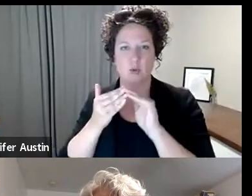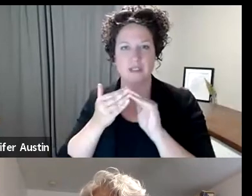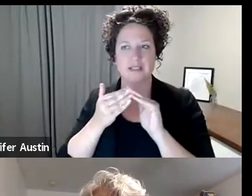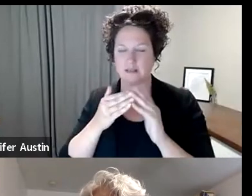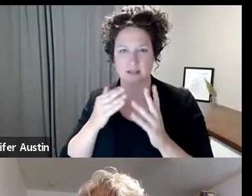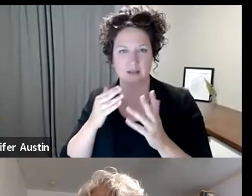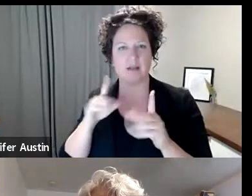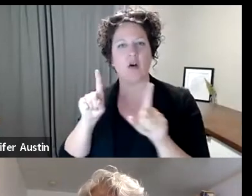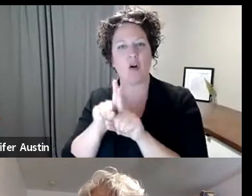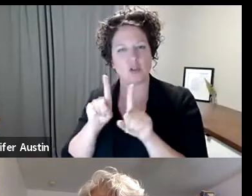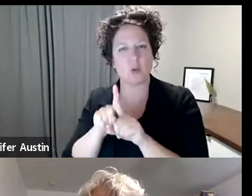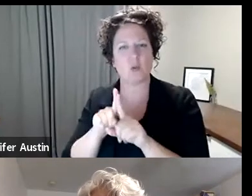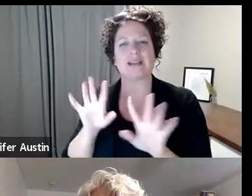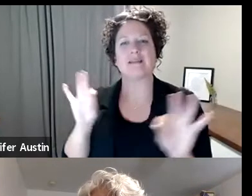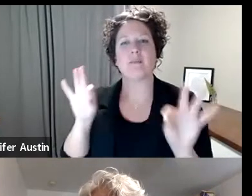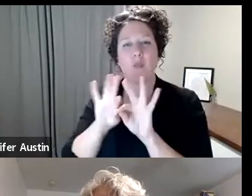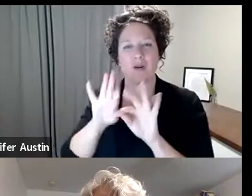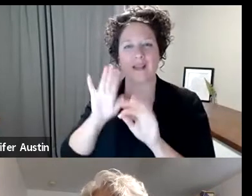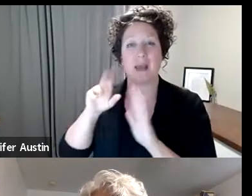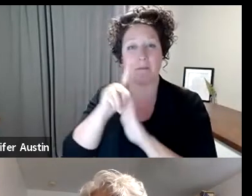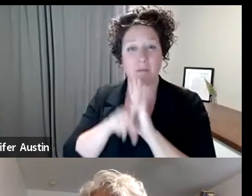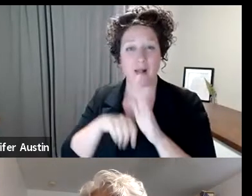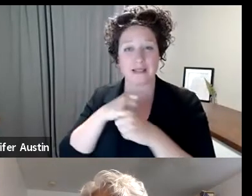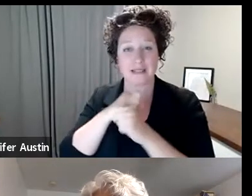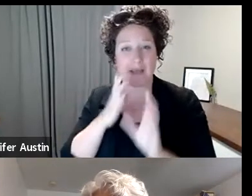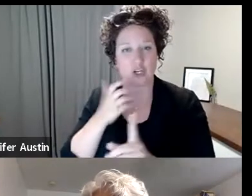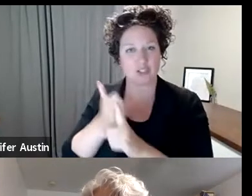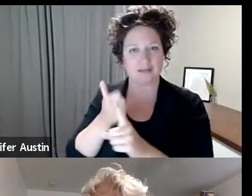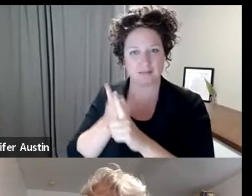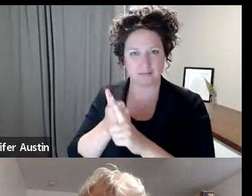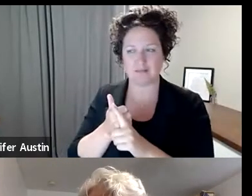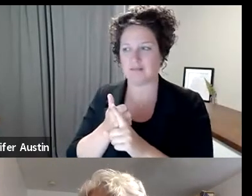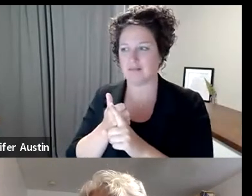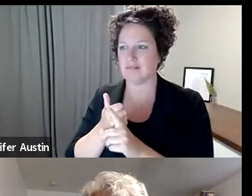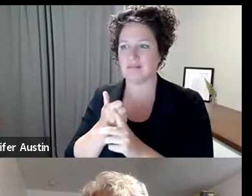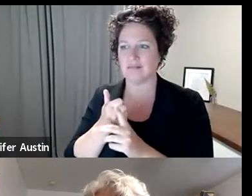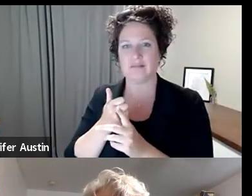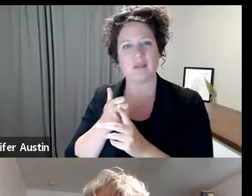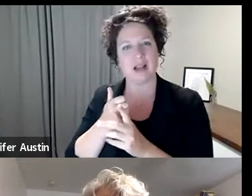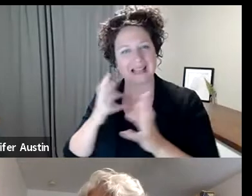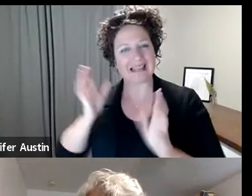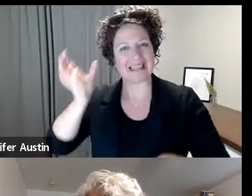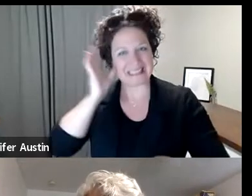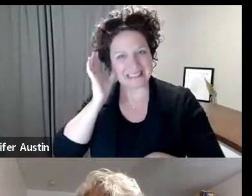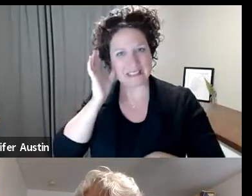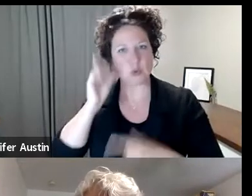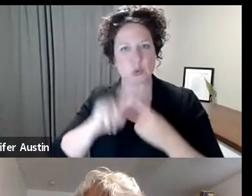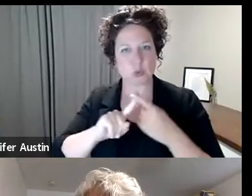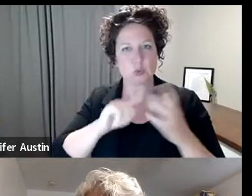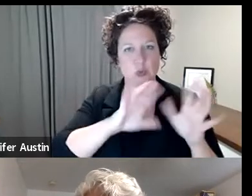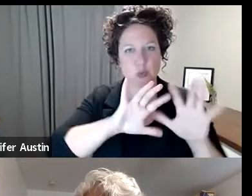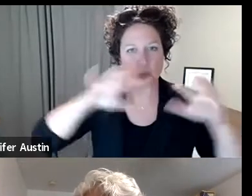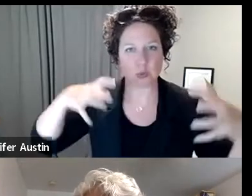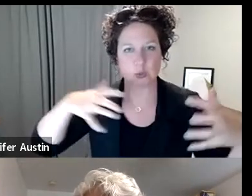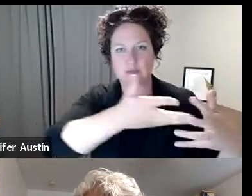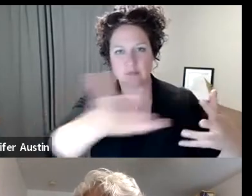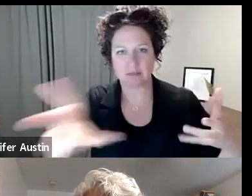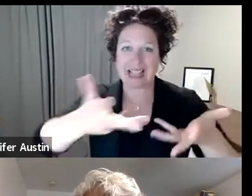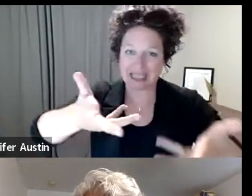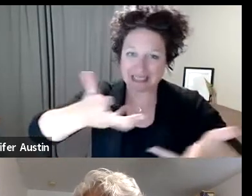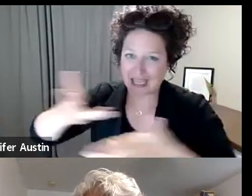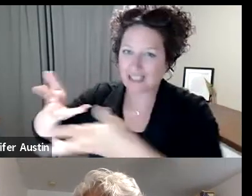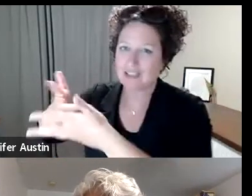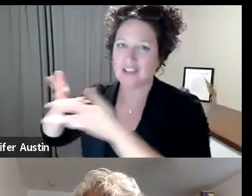also important that policymakers are spending as much time listening and engaging and being